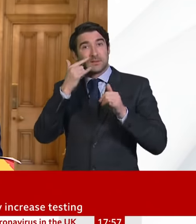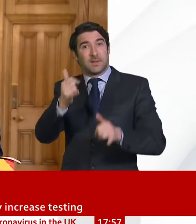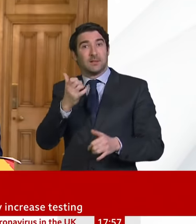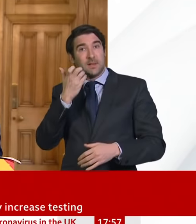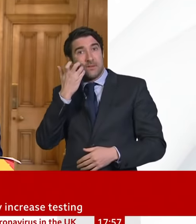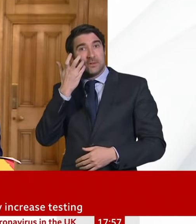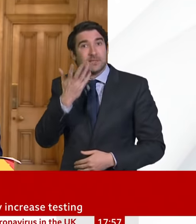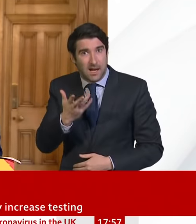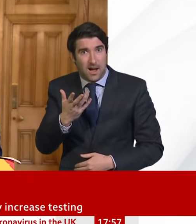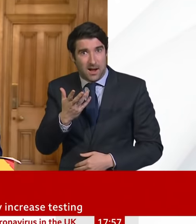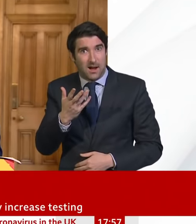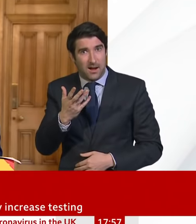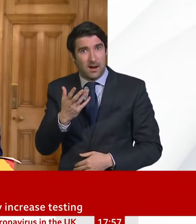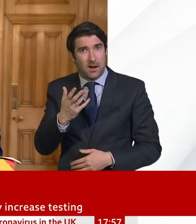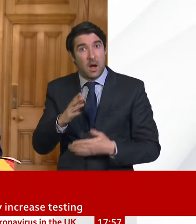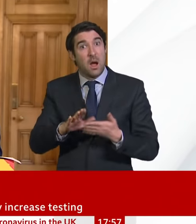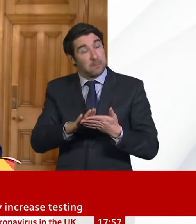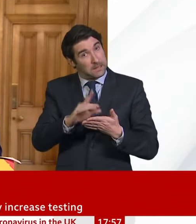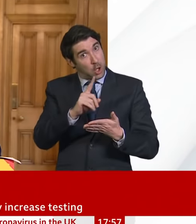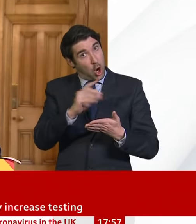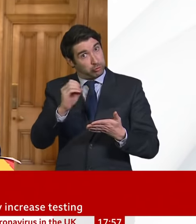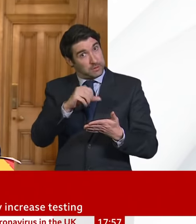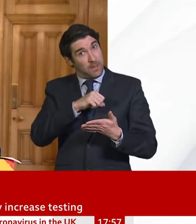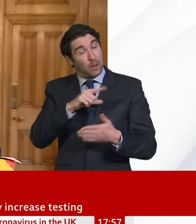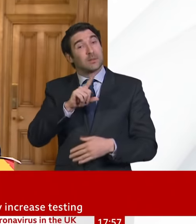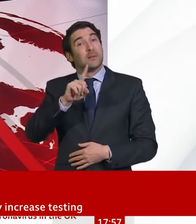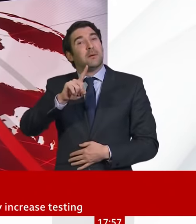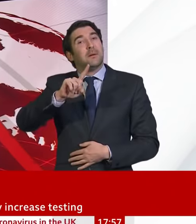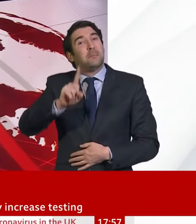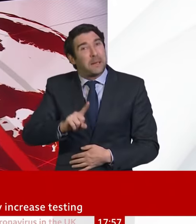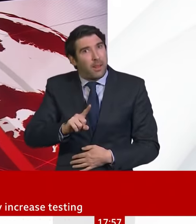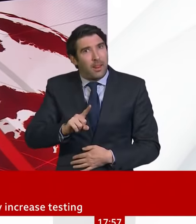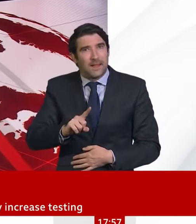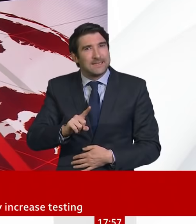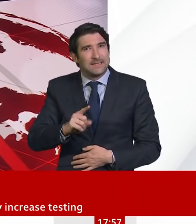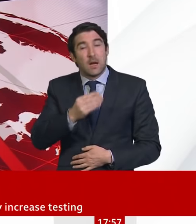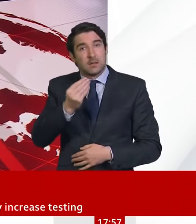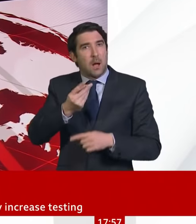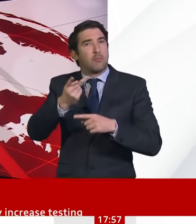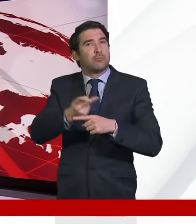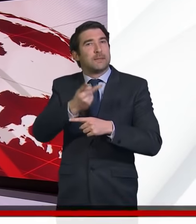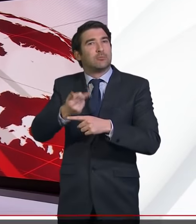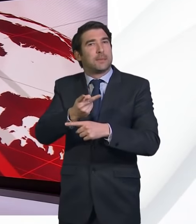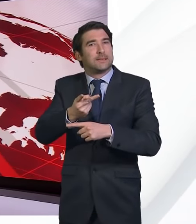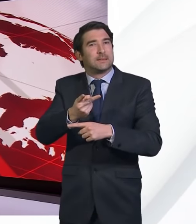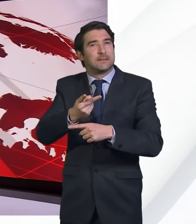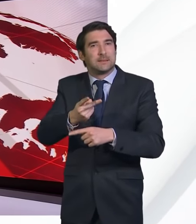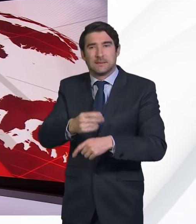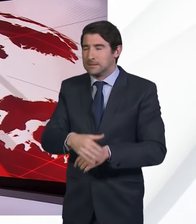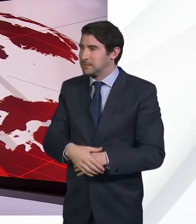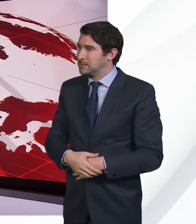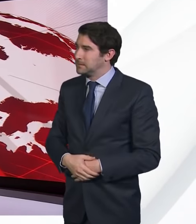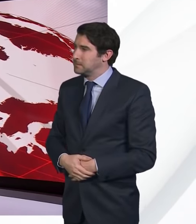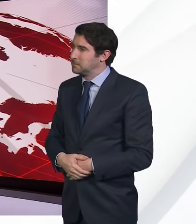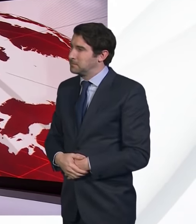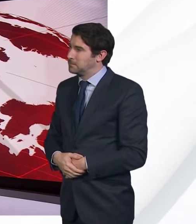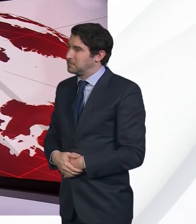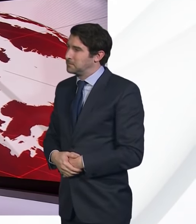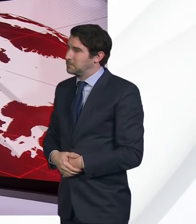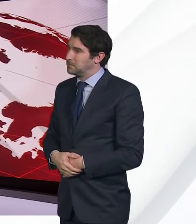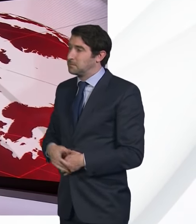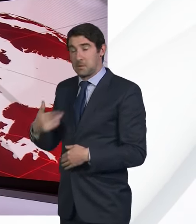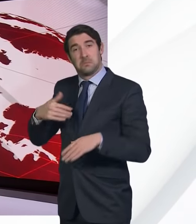the false negatives. So can you just tell us why you got the test? Okay, we're going to leave that to number